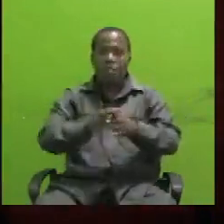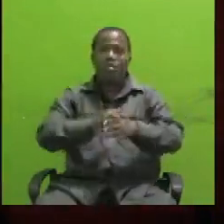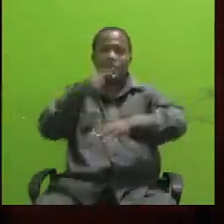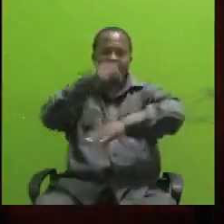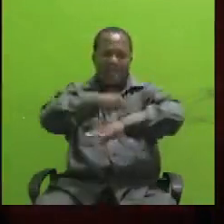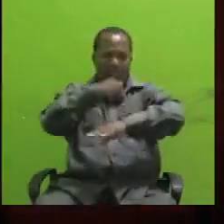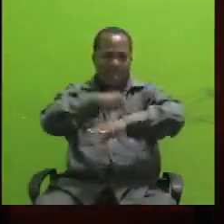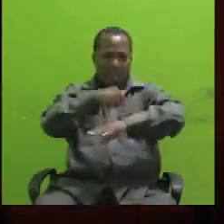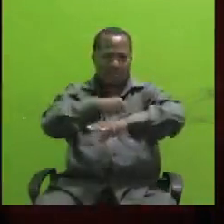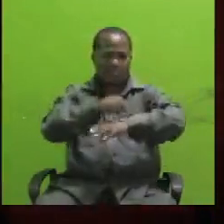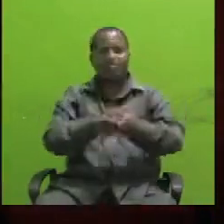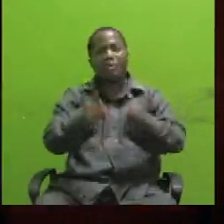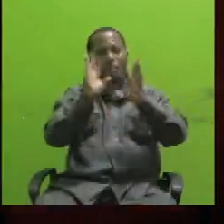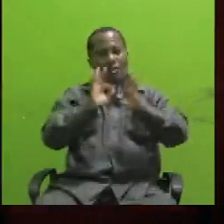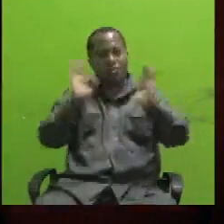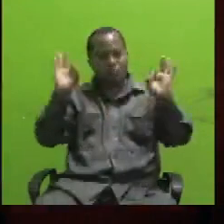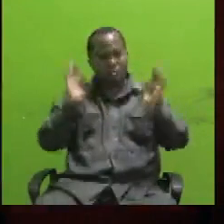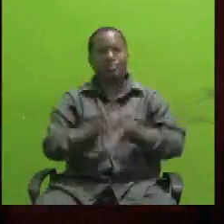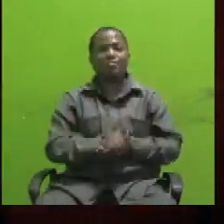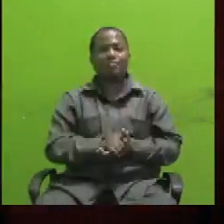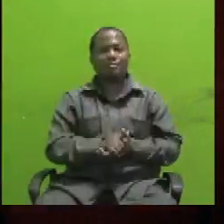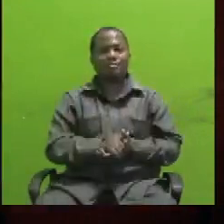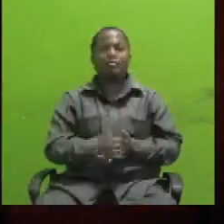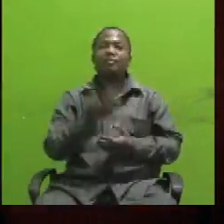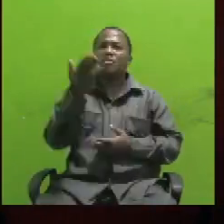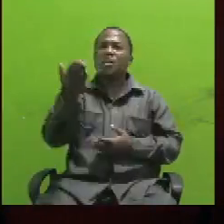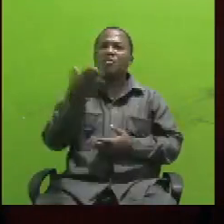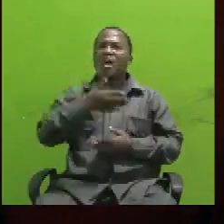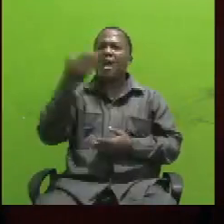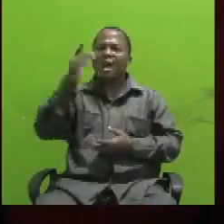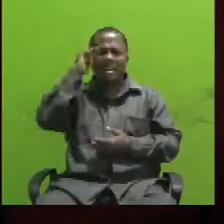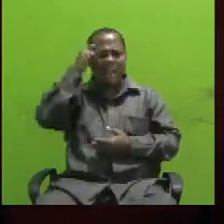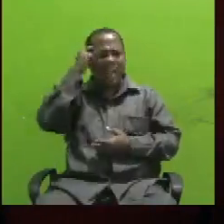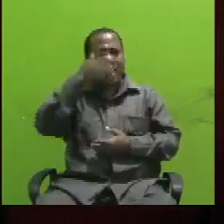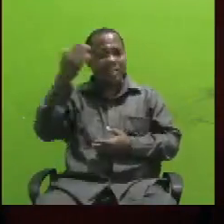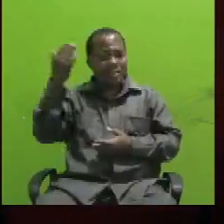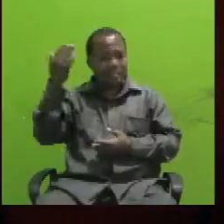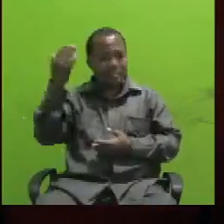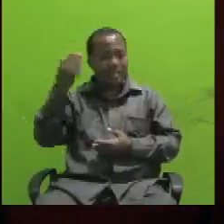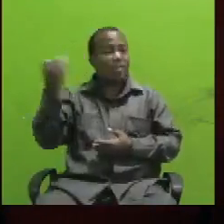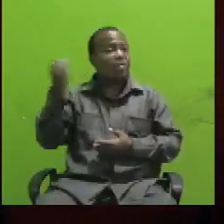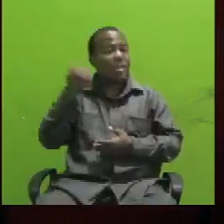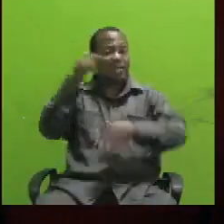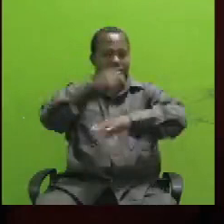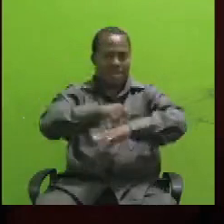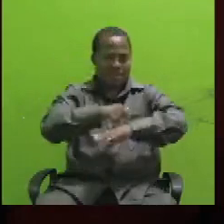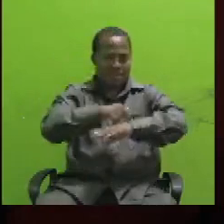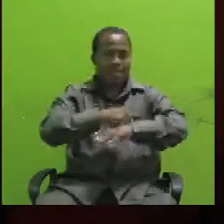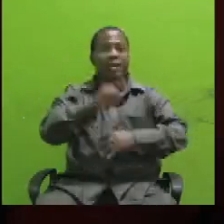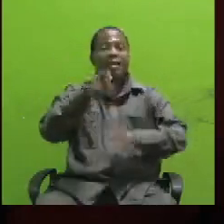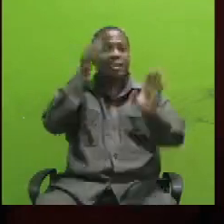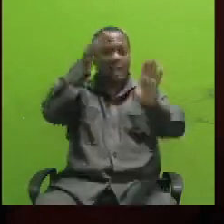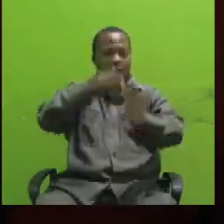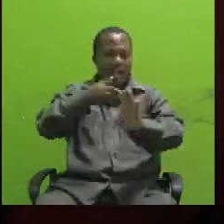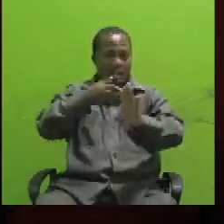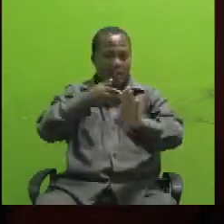time. Very good, very good. Do you have any other idea? We tell the time in order to